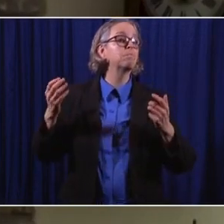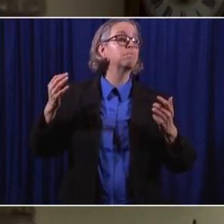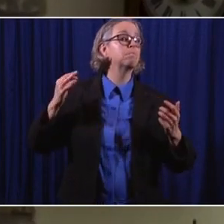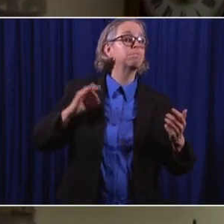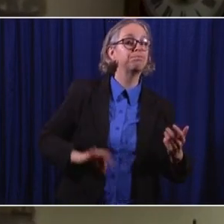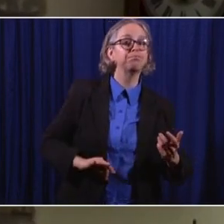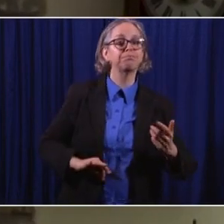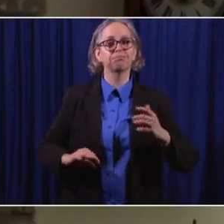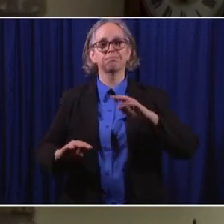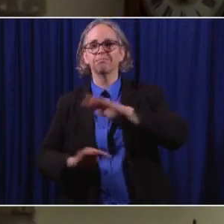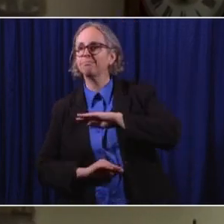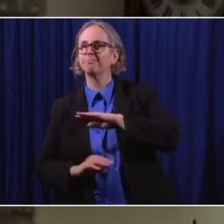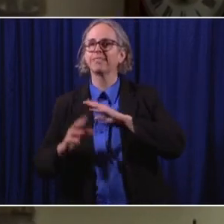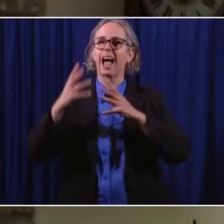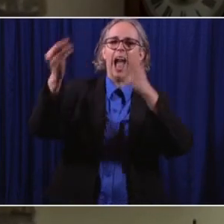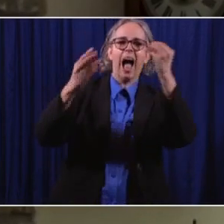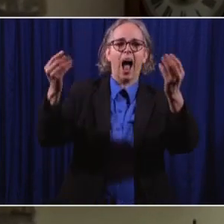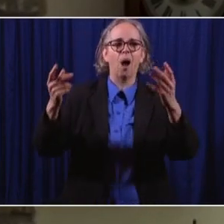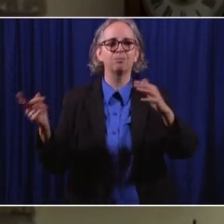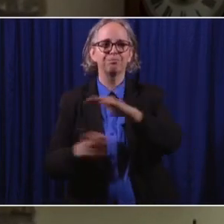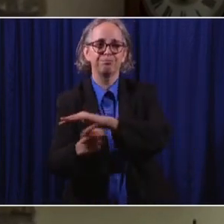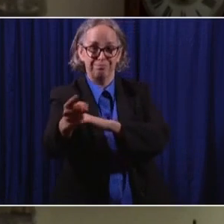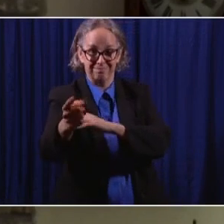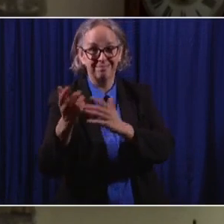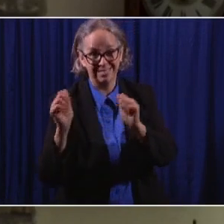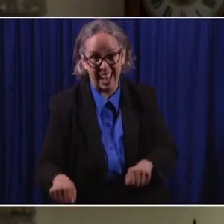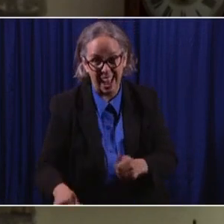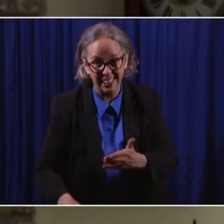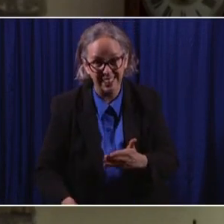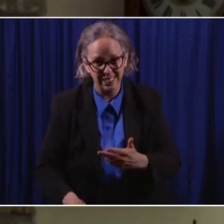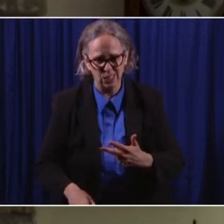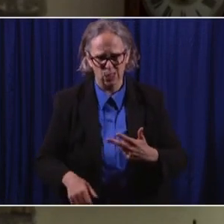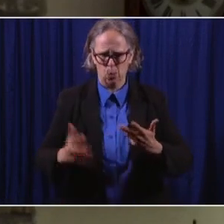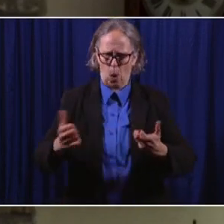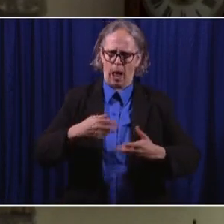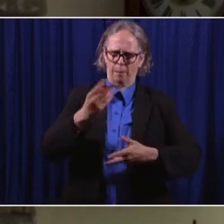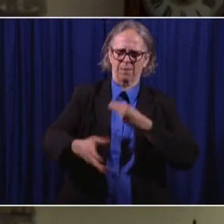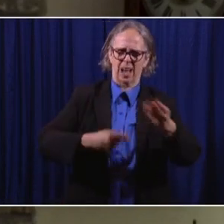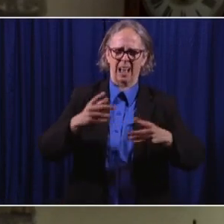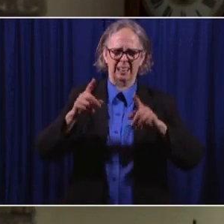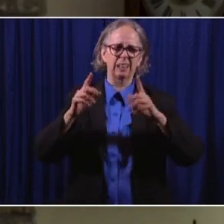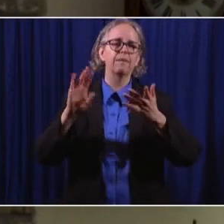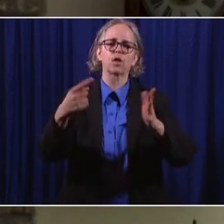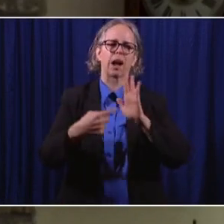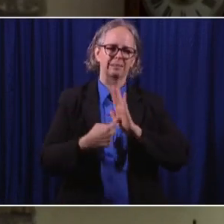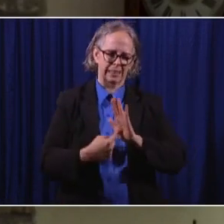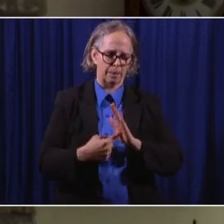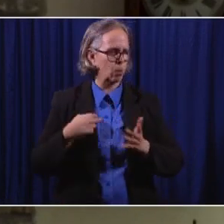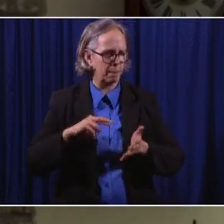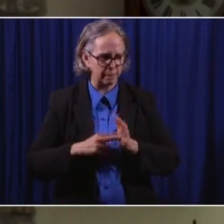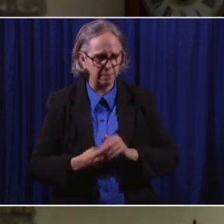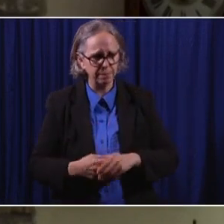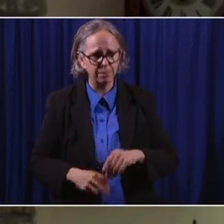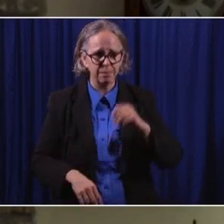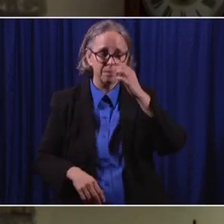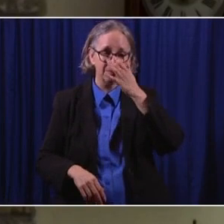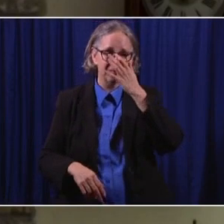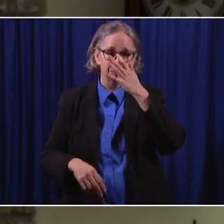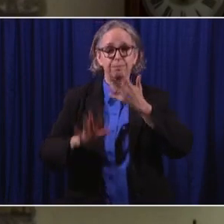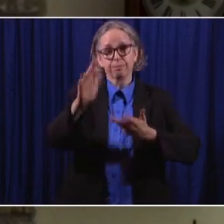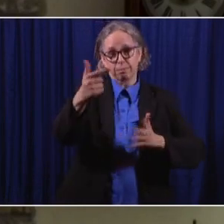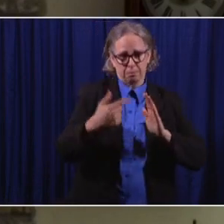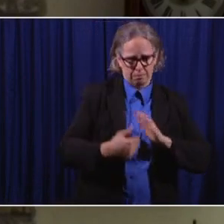society, then we want to use them in that way too. For example, we were working this morning on about the deployment